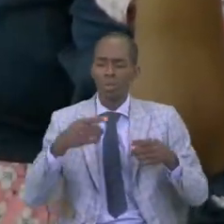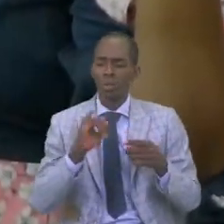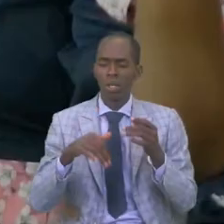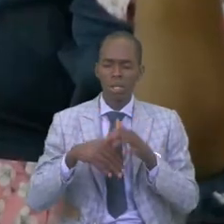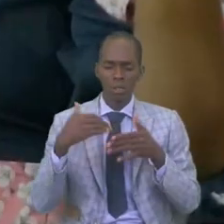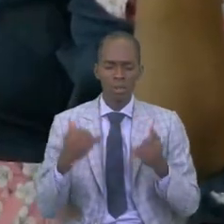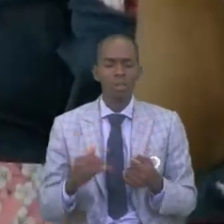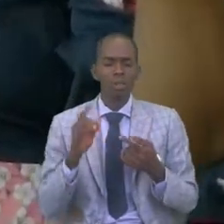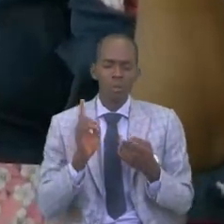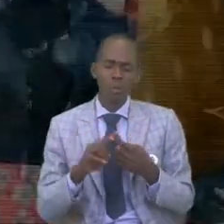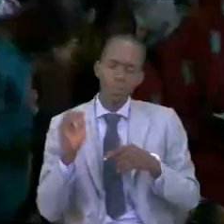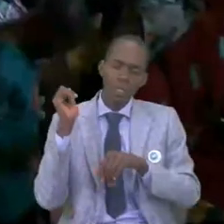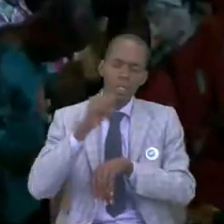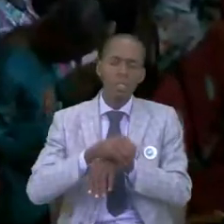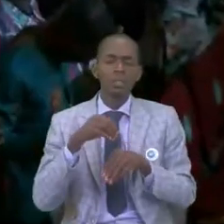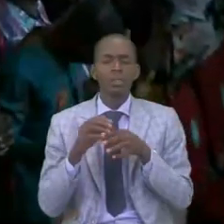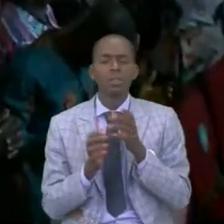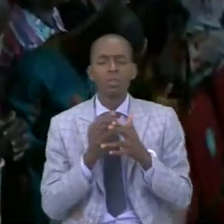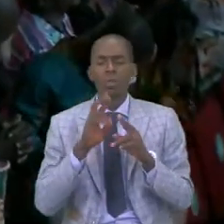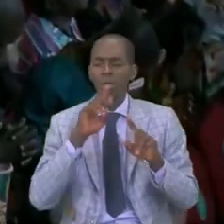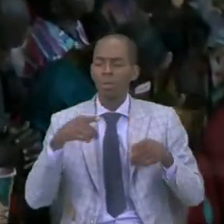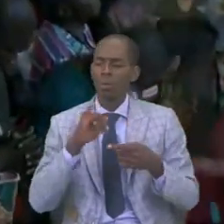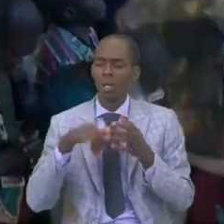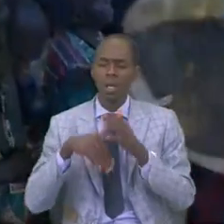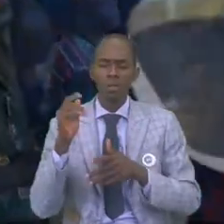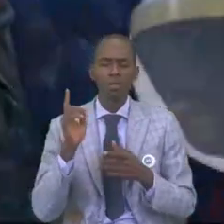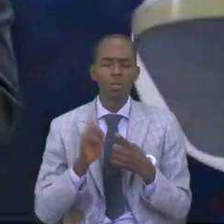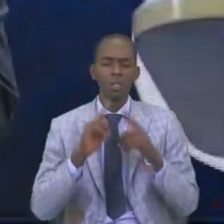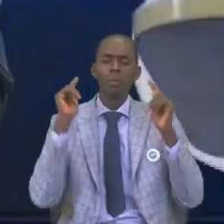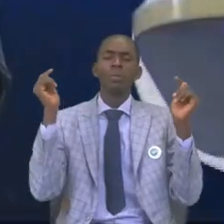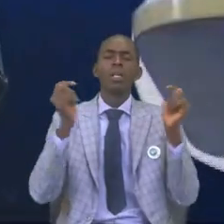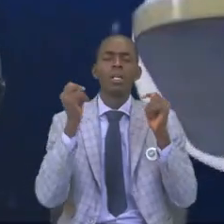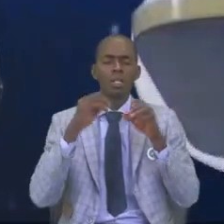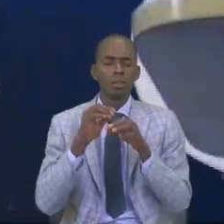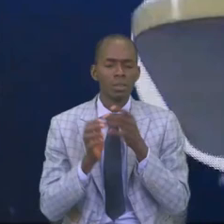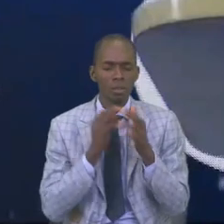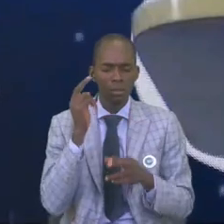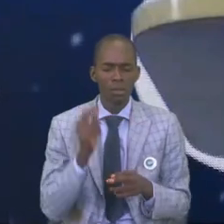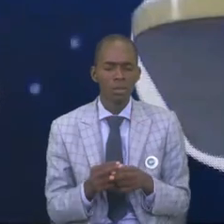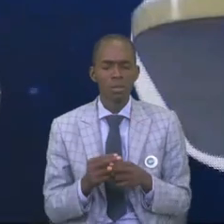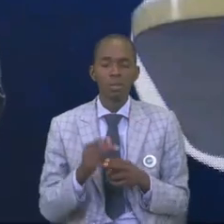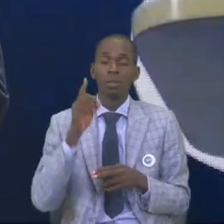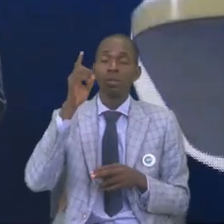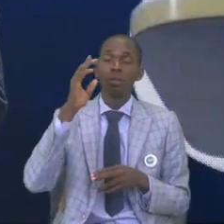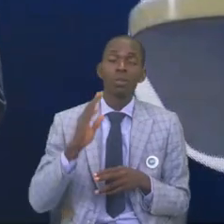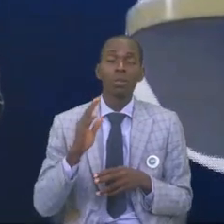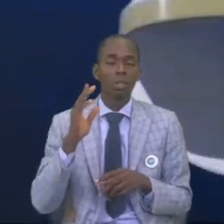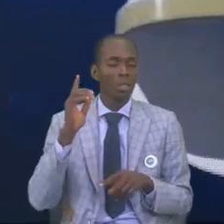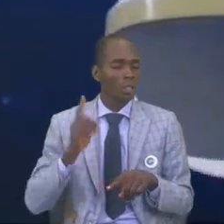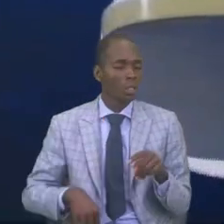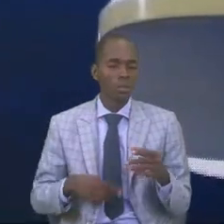overcome. You're going out to go and triumph. Amen. God cannot